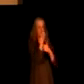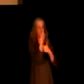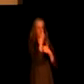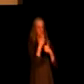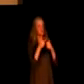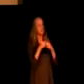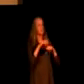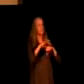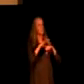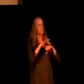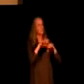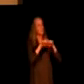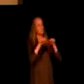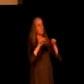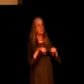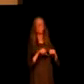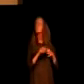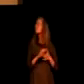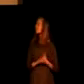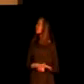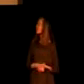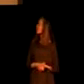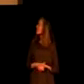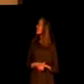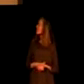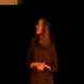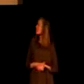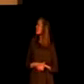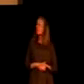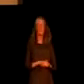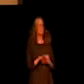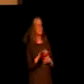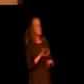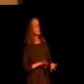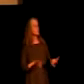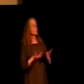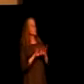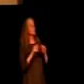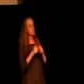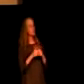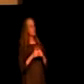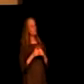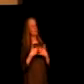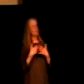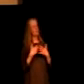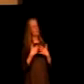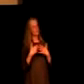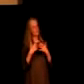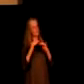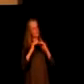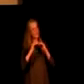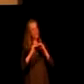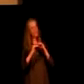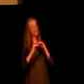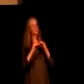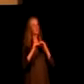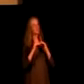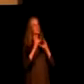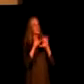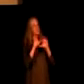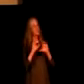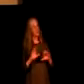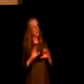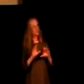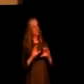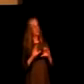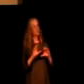of the Earth system. It's an integral part of climate stabilization. It tells us whether